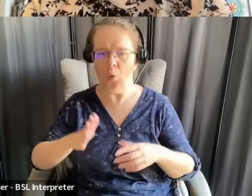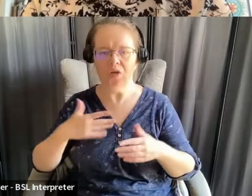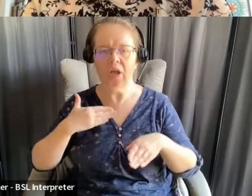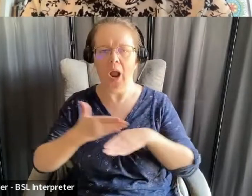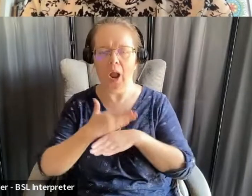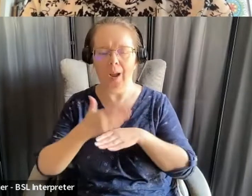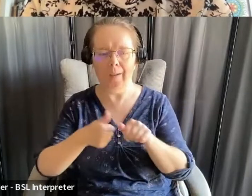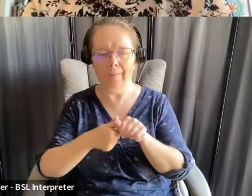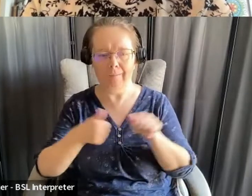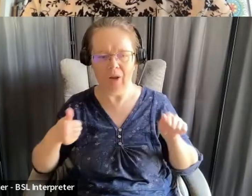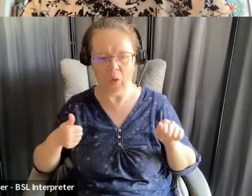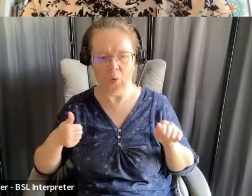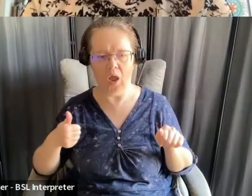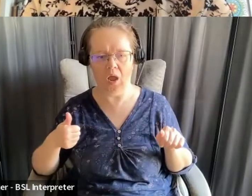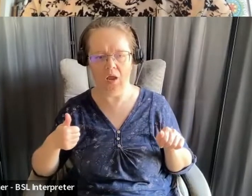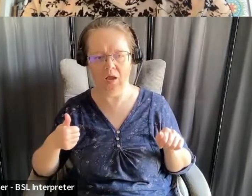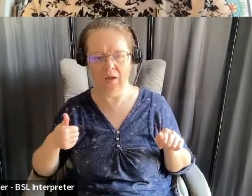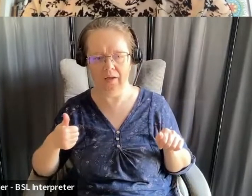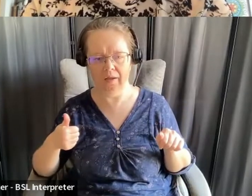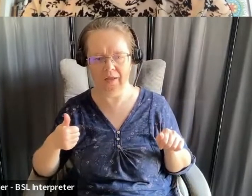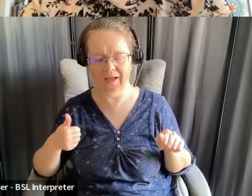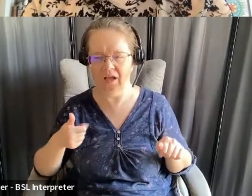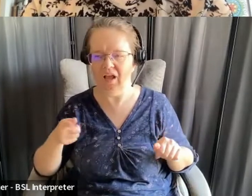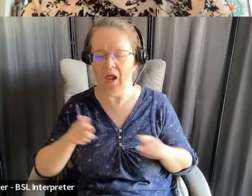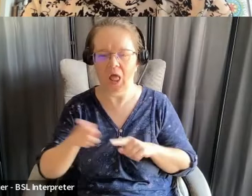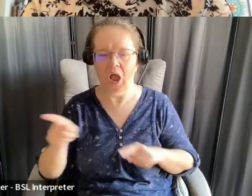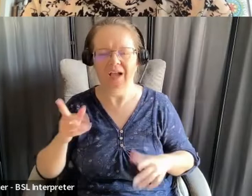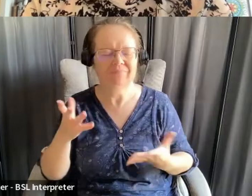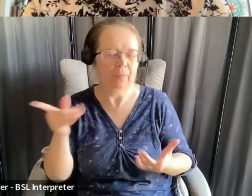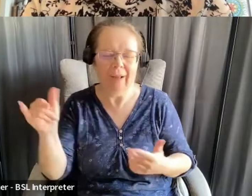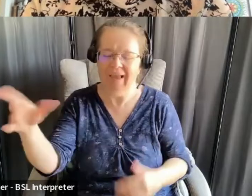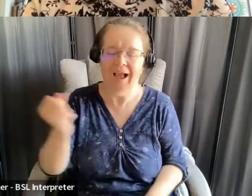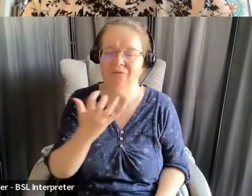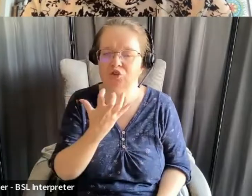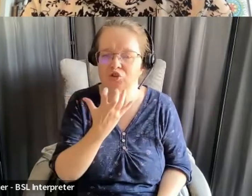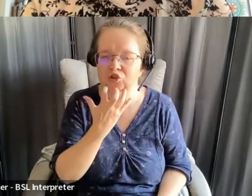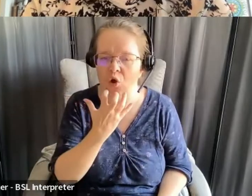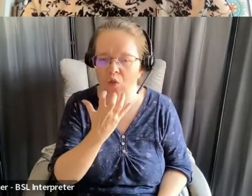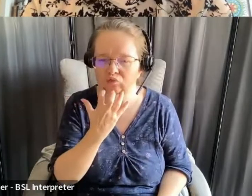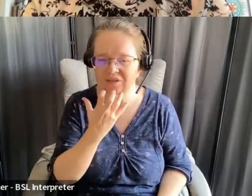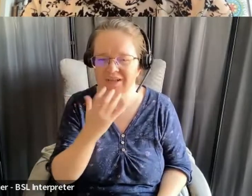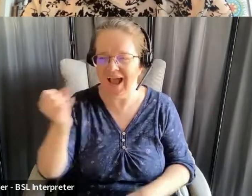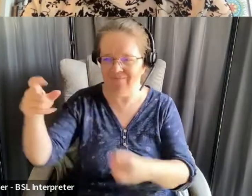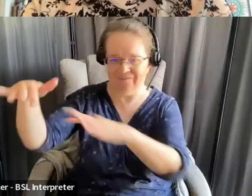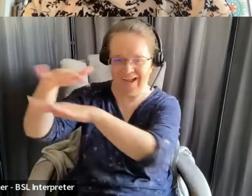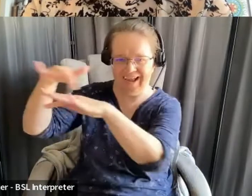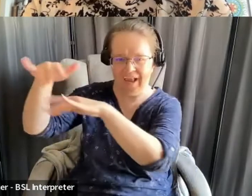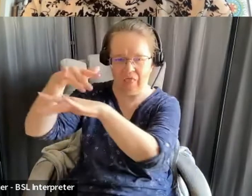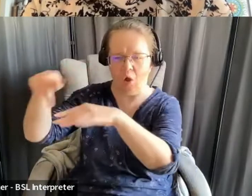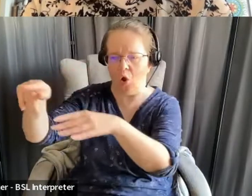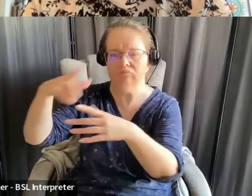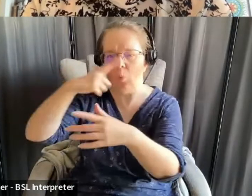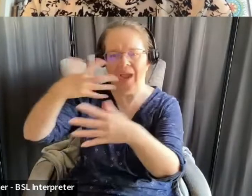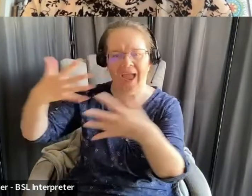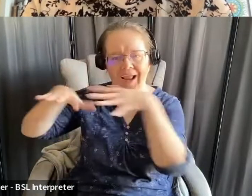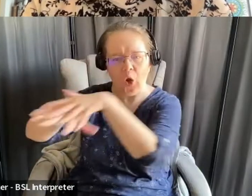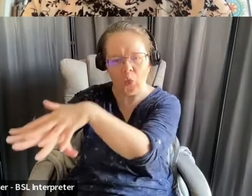there's a good degree of tolerance, or there is a kind of ethos of inclusivity.